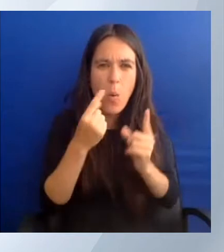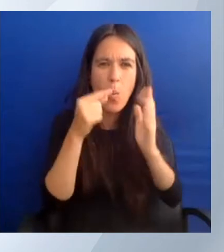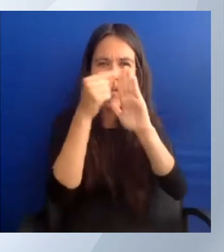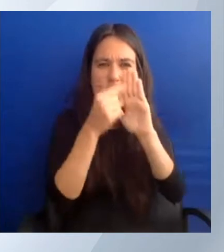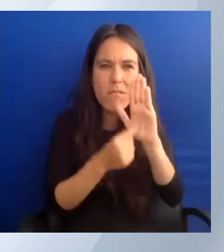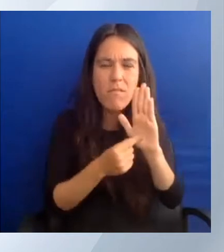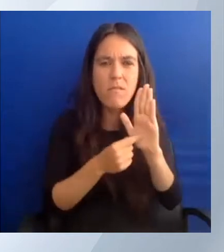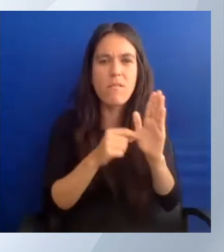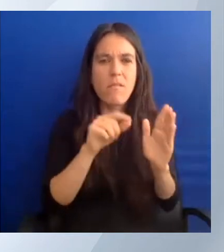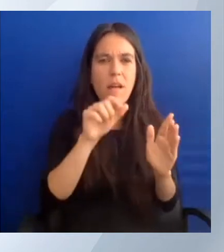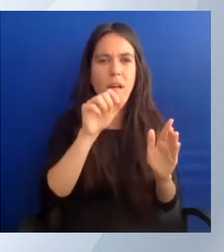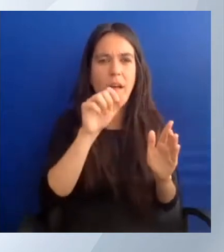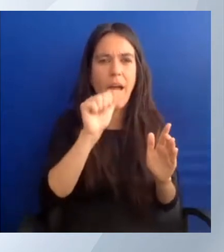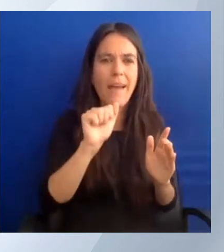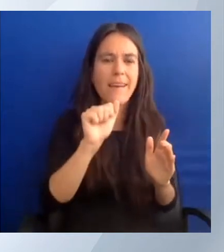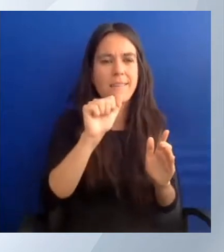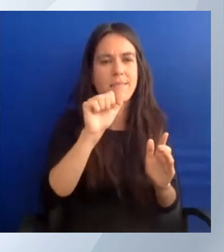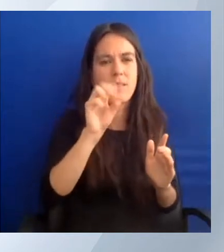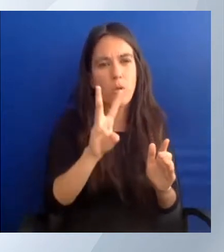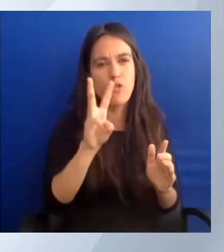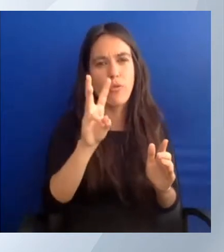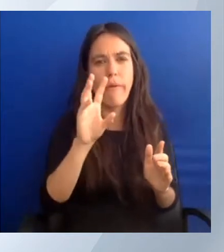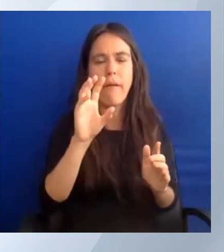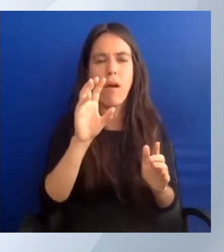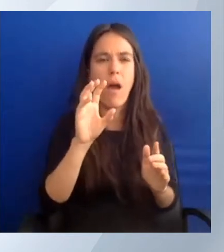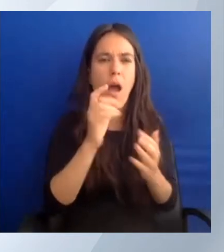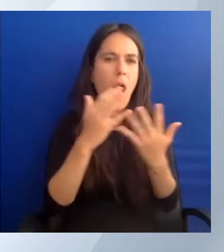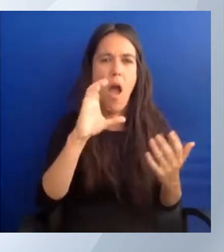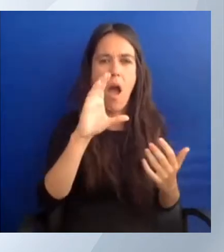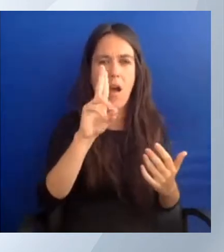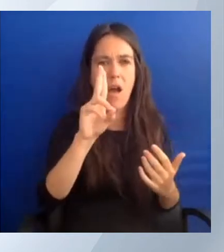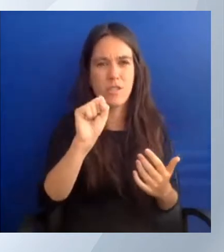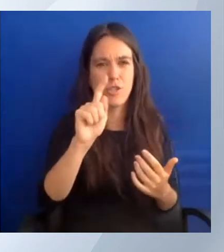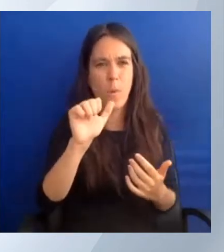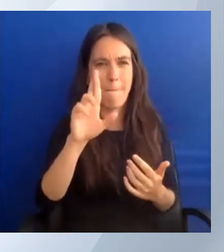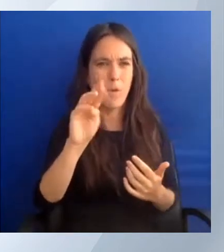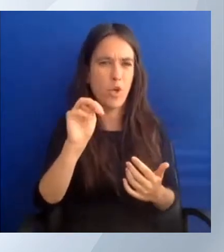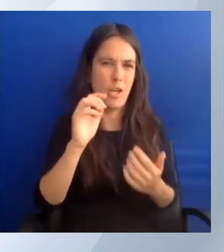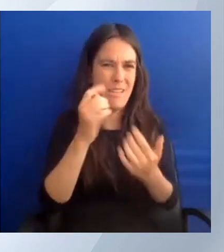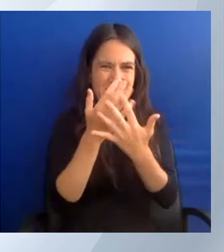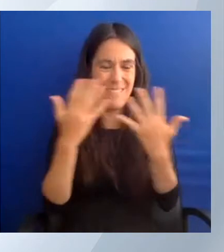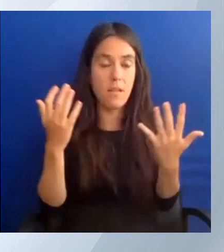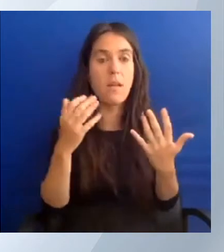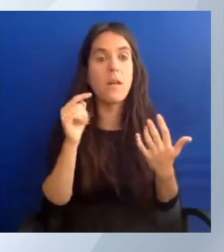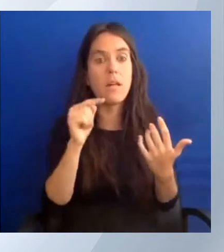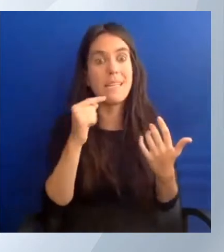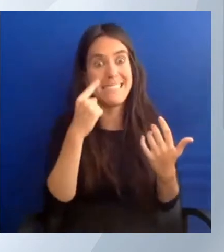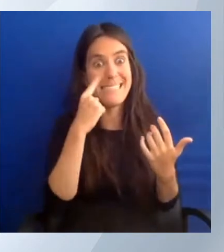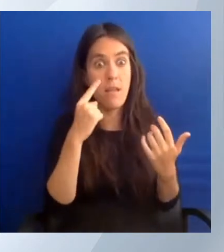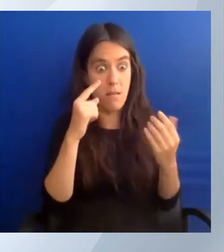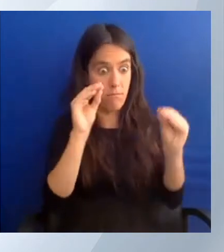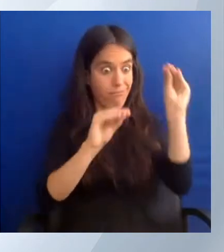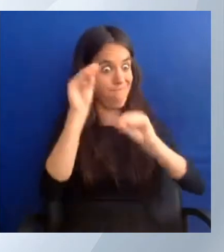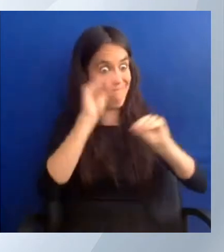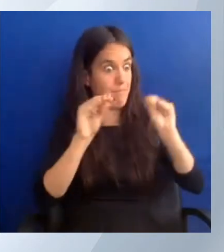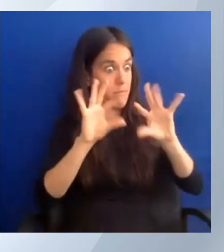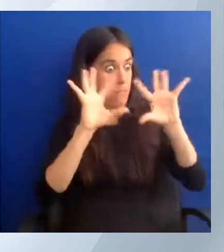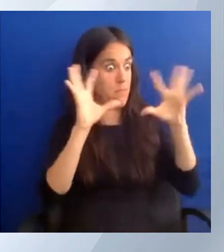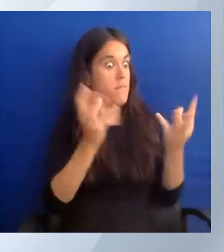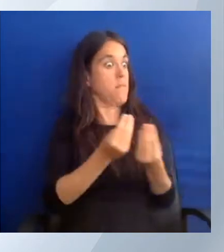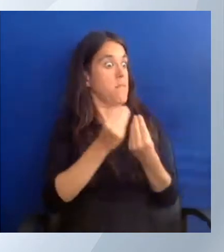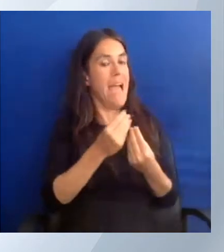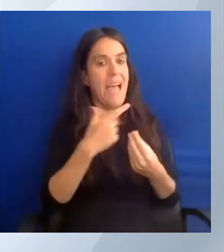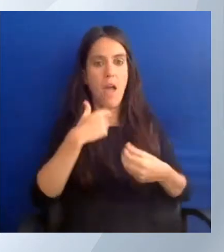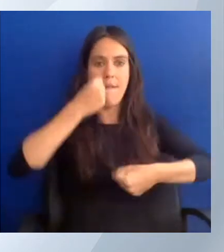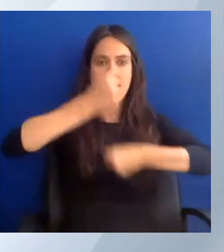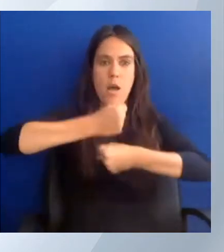AWS DynamoDB or Cosmos DB I want to use as my state store. Once everything is done, then I can start using that